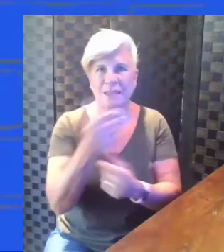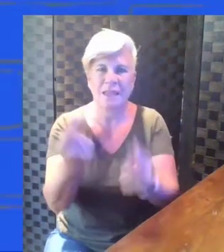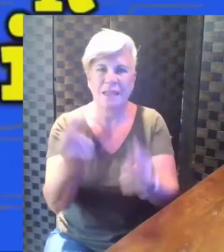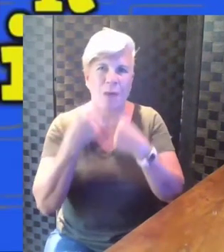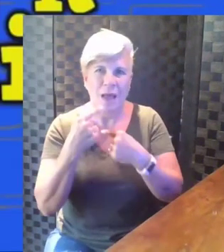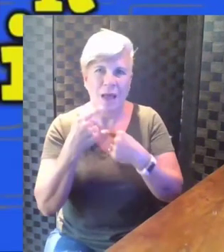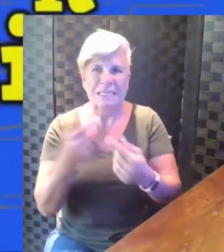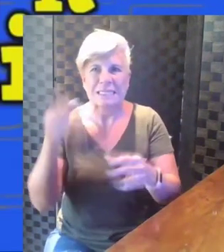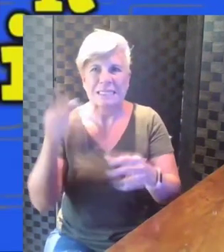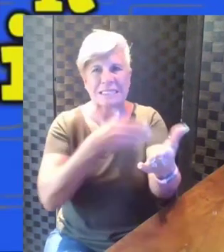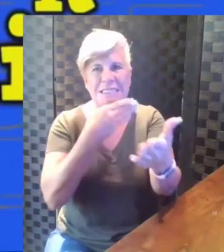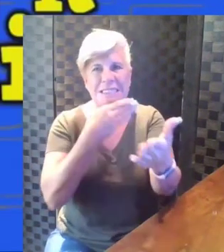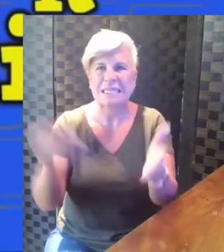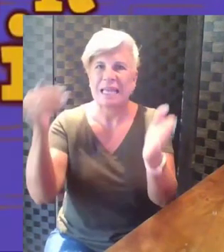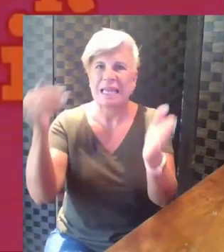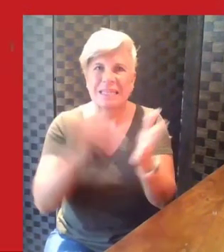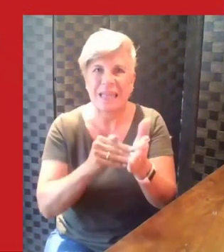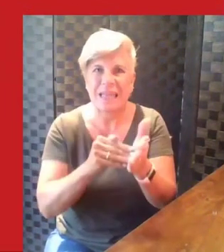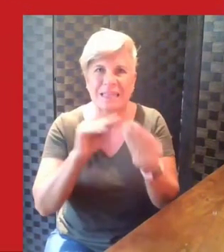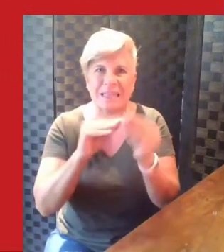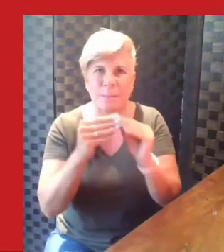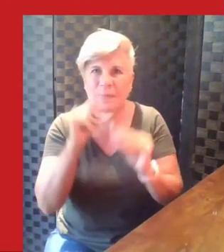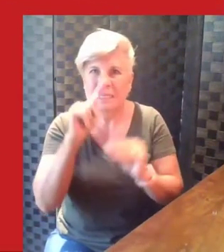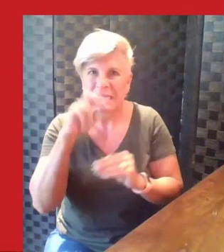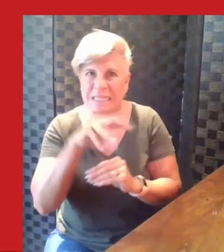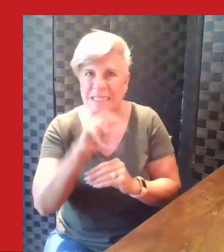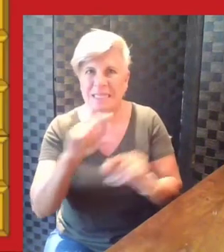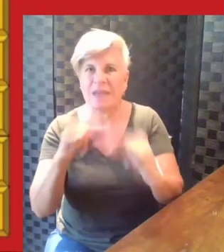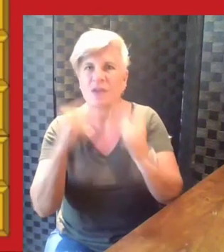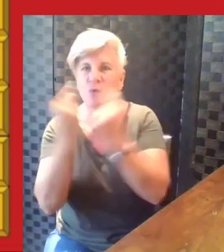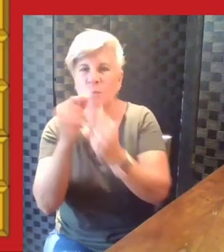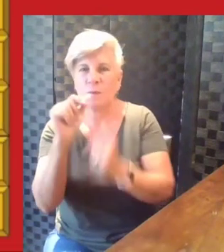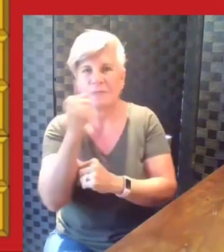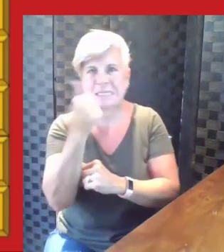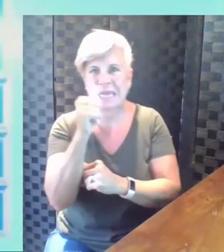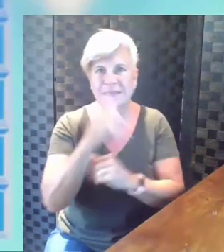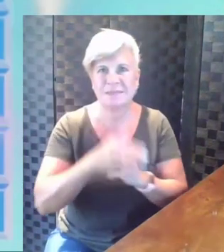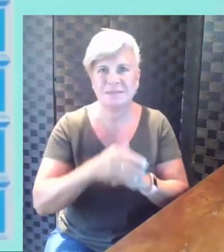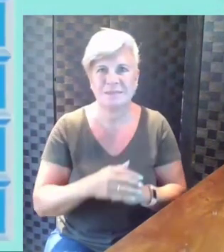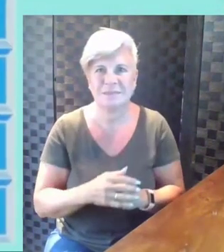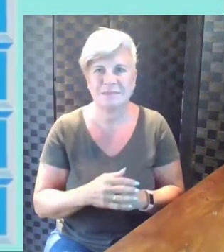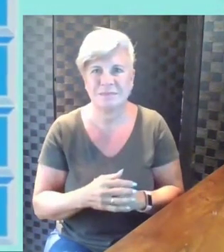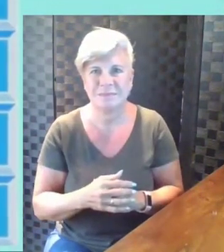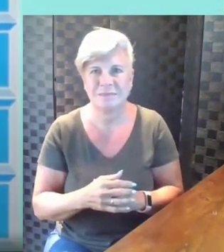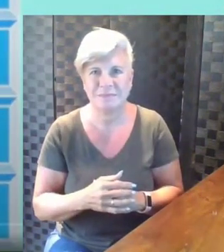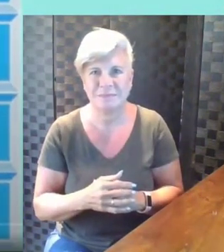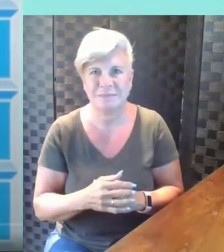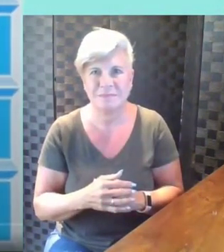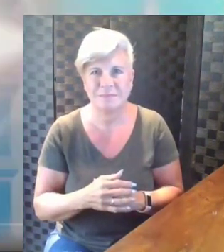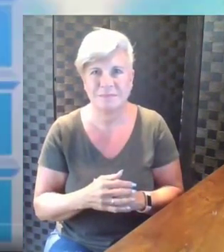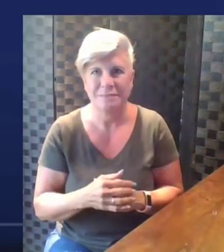on, everybody, let's sing it again. Numbers in the teens have a group of 10.